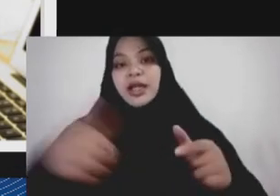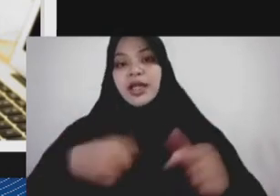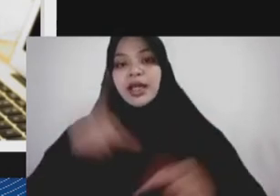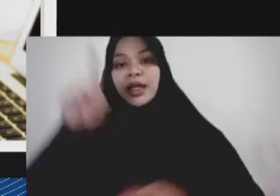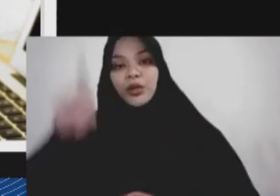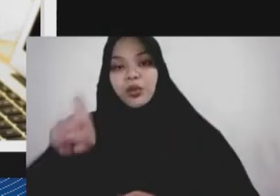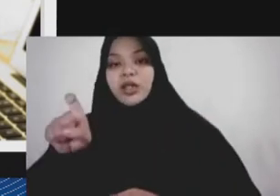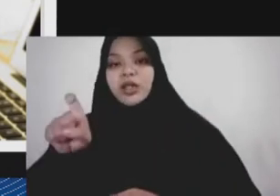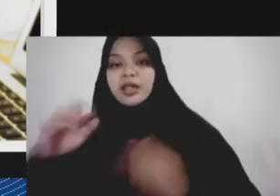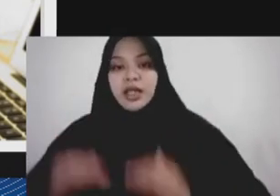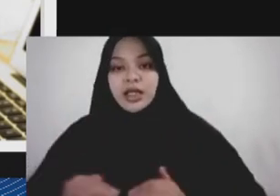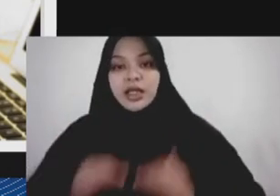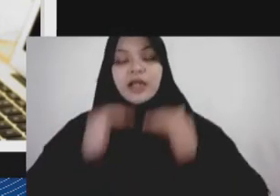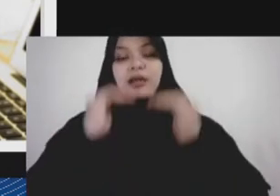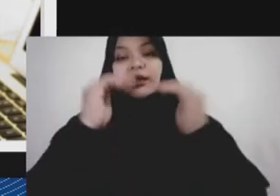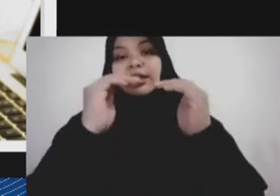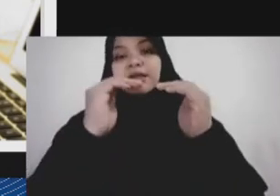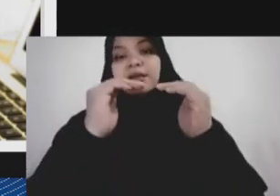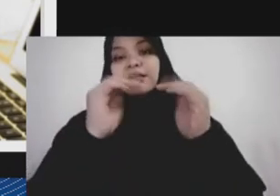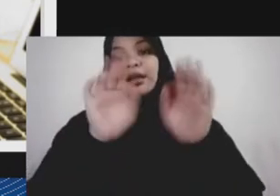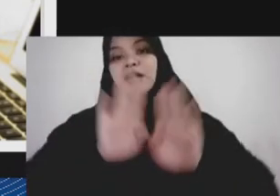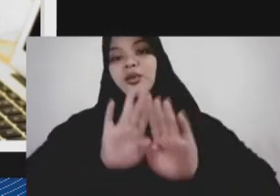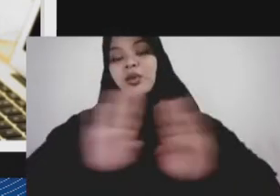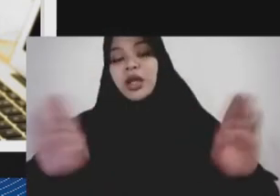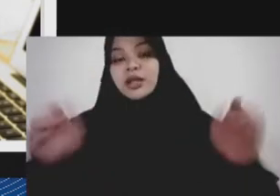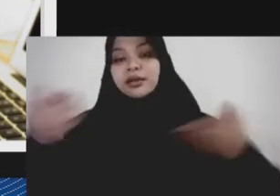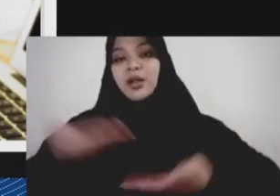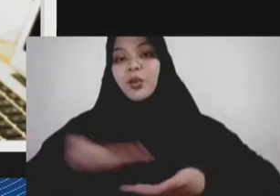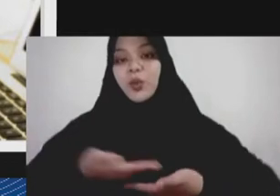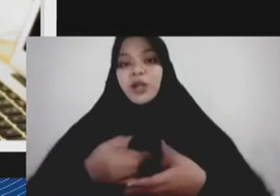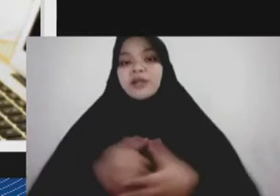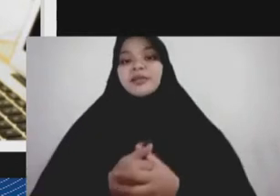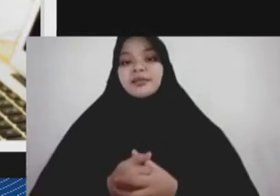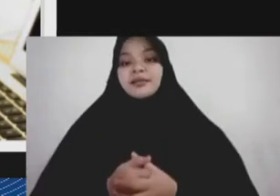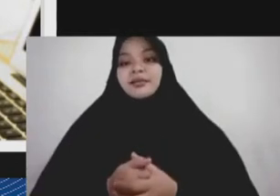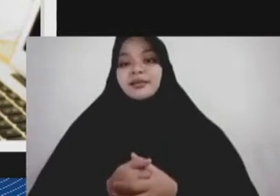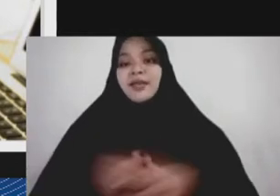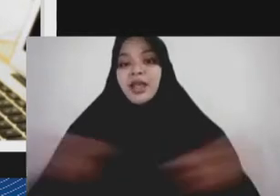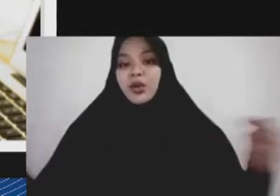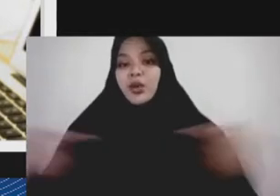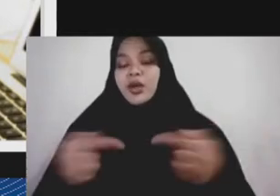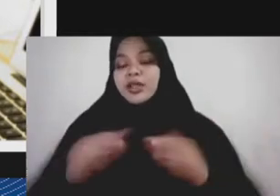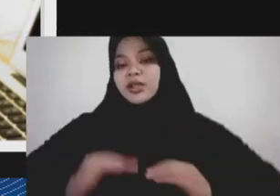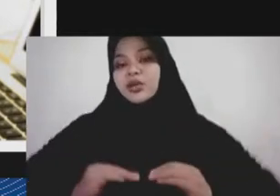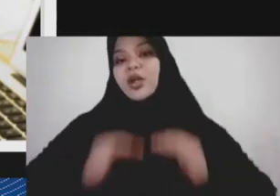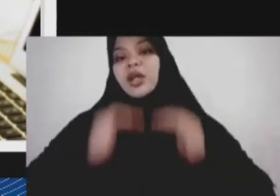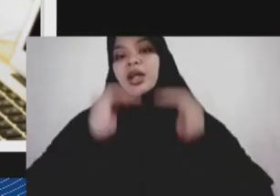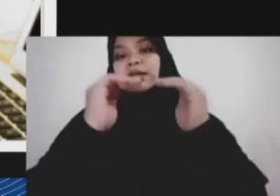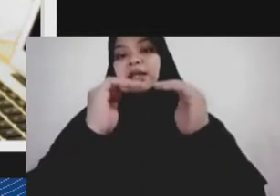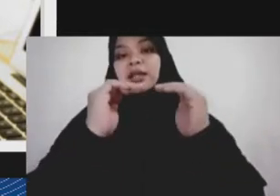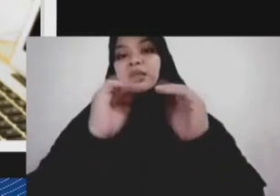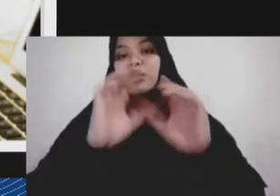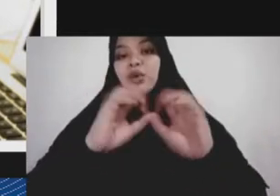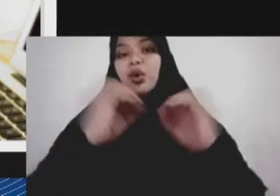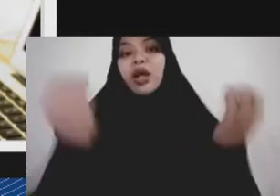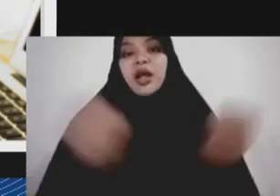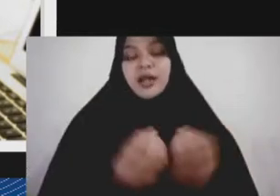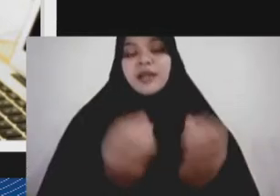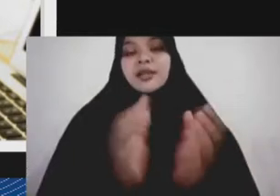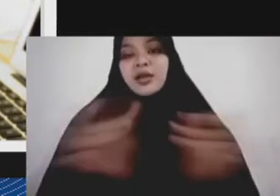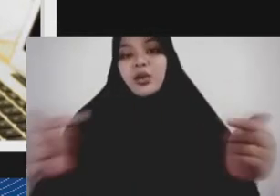increase our awareness and increase our connection to women's organizations, domestic